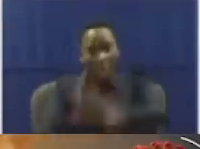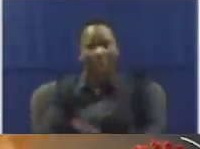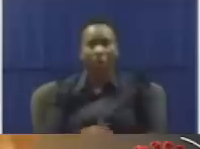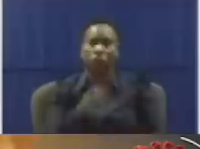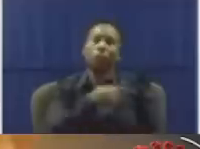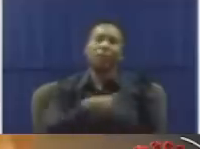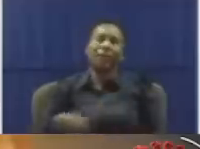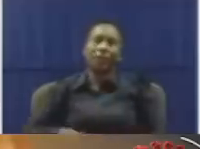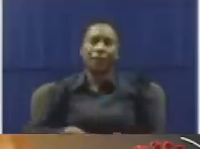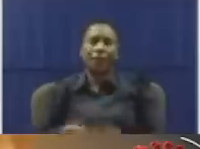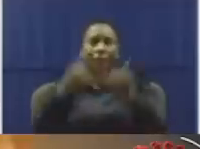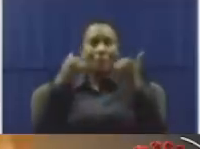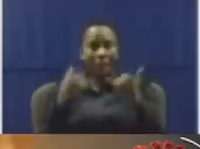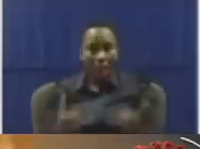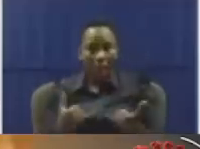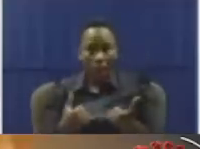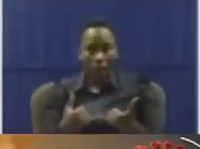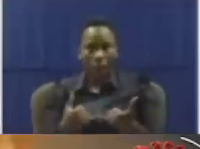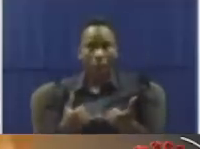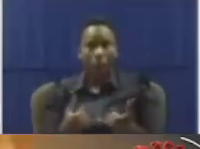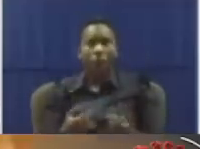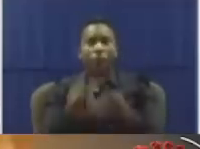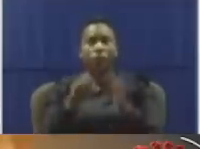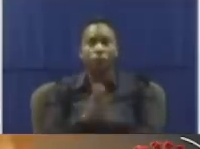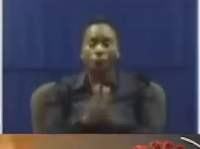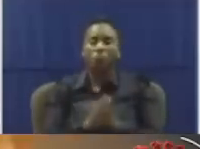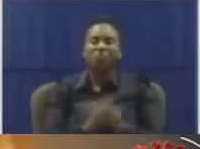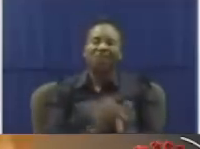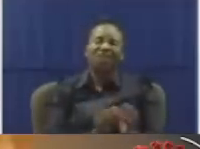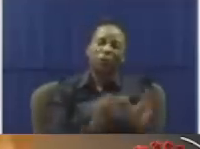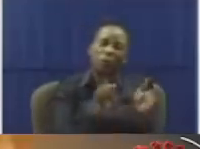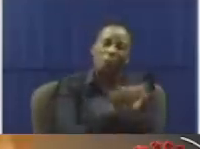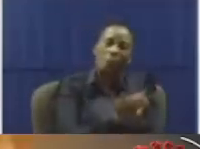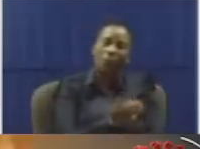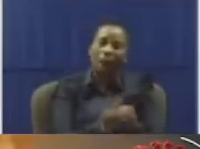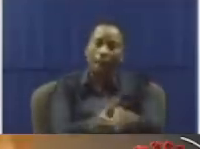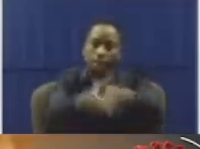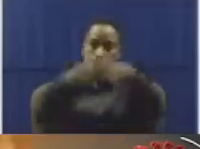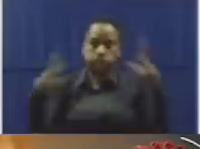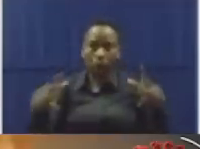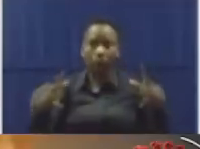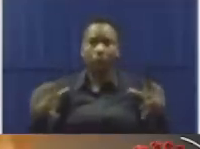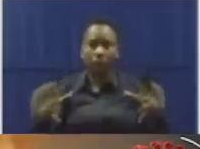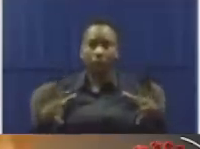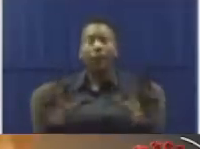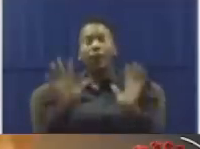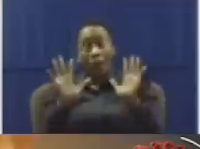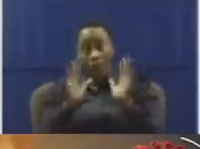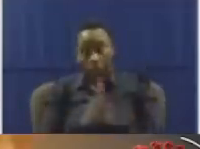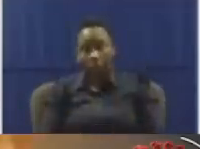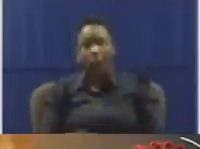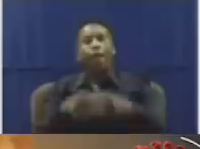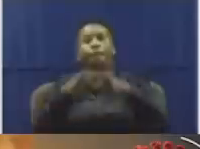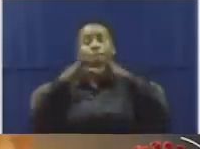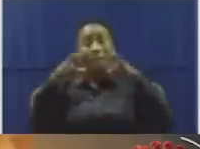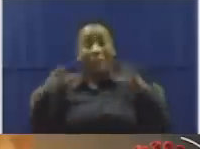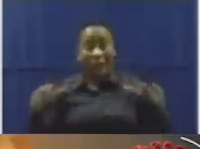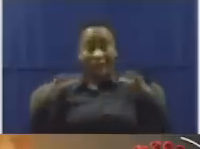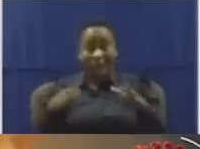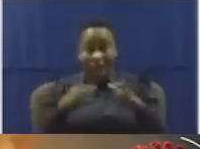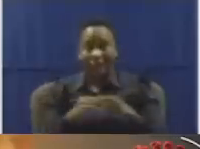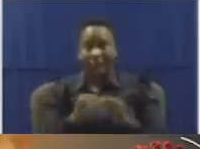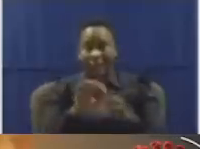now gone from paralyzed to petrified. Even the very best case scenario, with the most generous interpretation of what